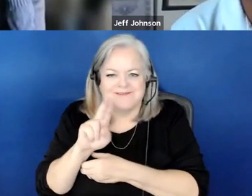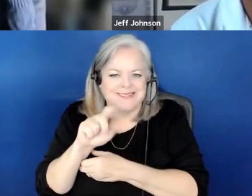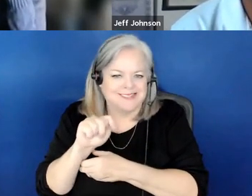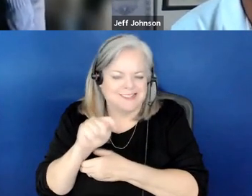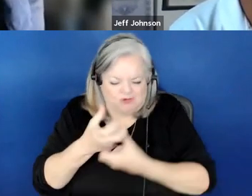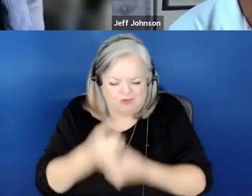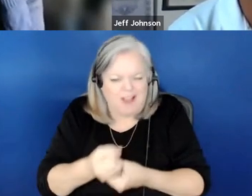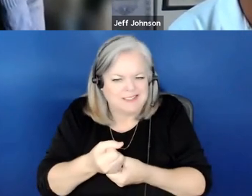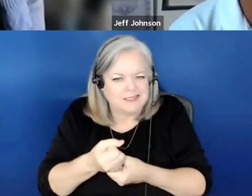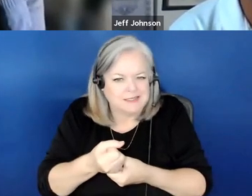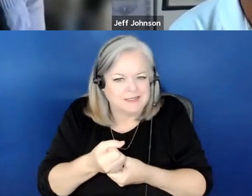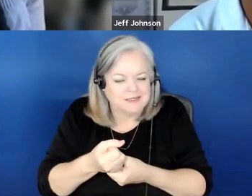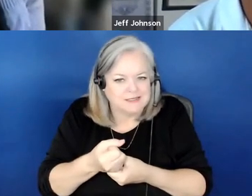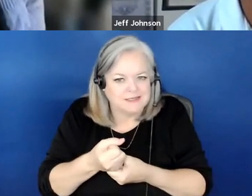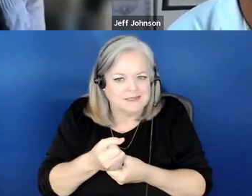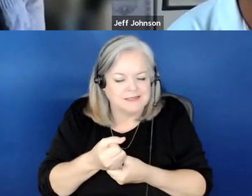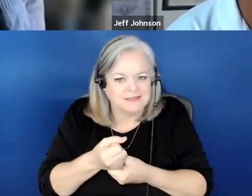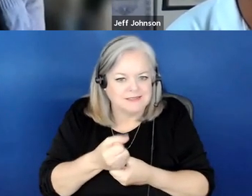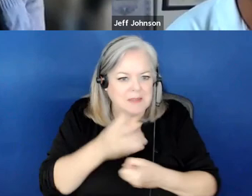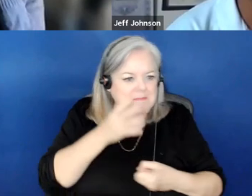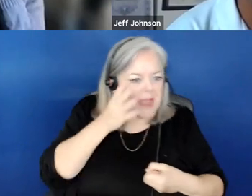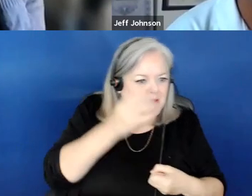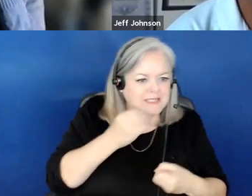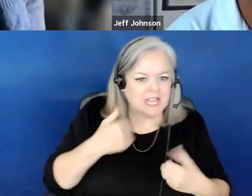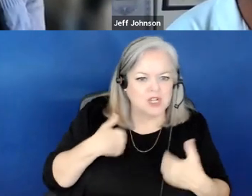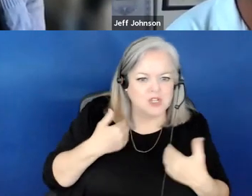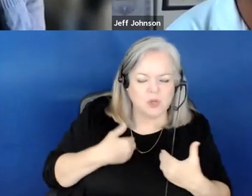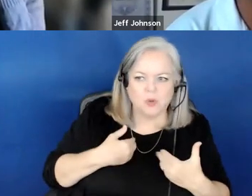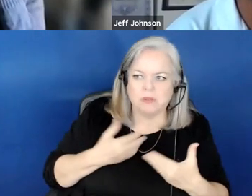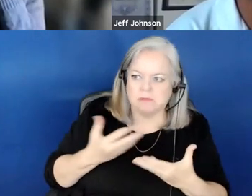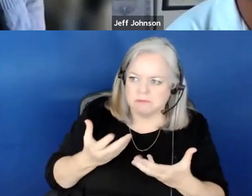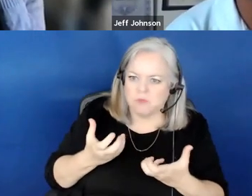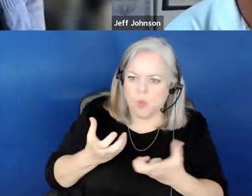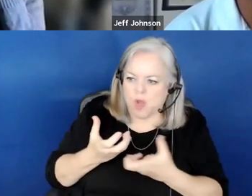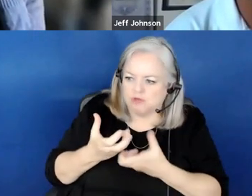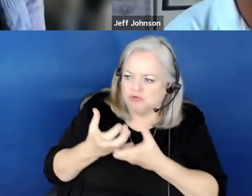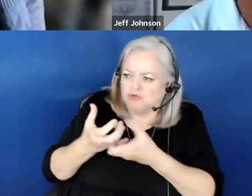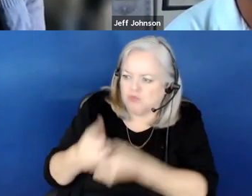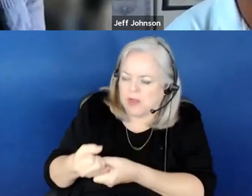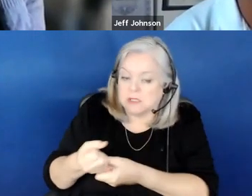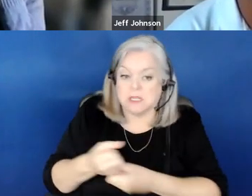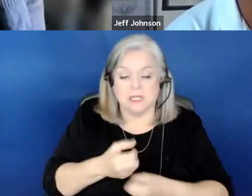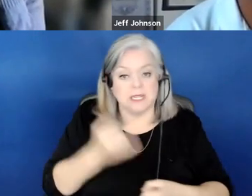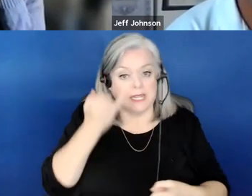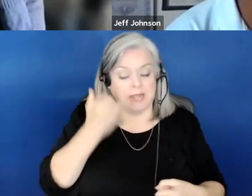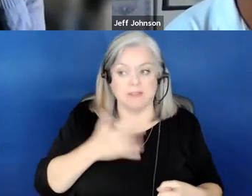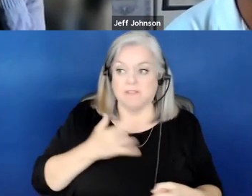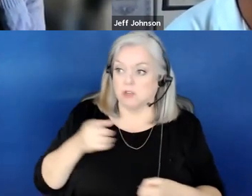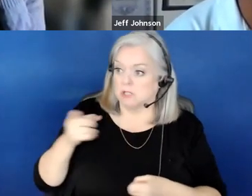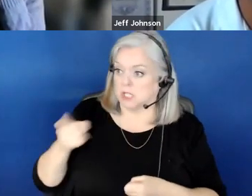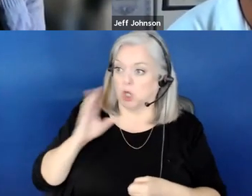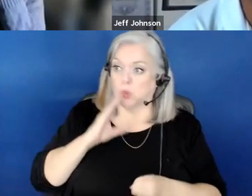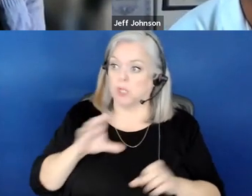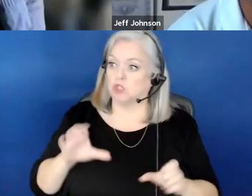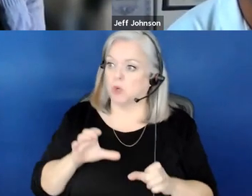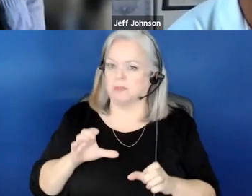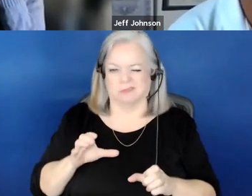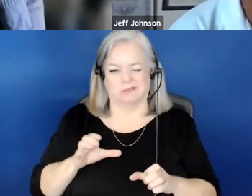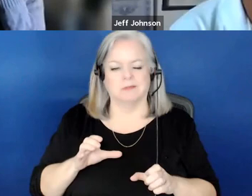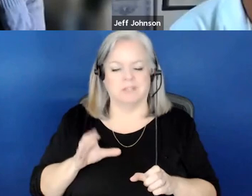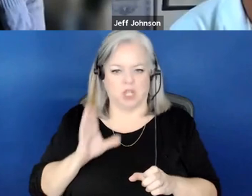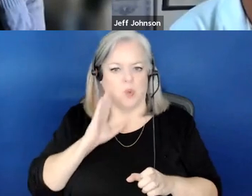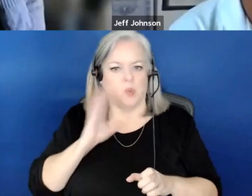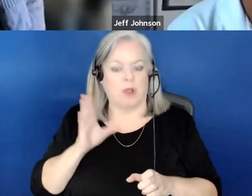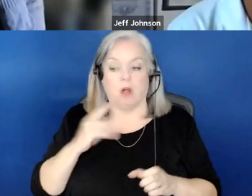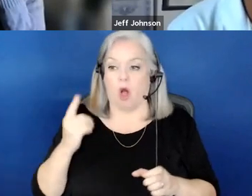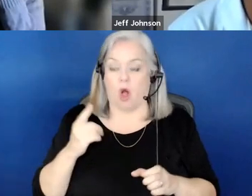and youth sometimes they look at they look at that trust so if they feel that well Jeff said he's going to do something he's going to do it so they're going to always look